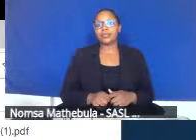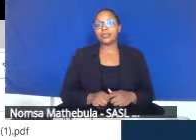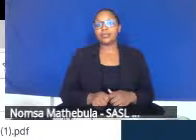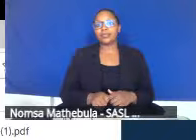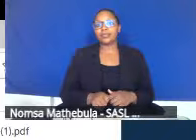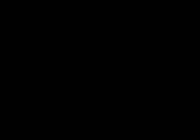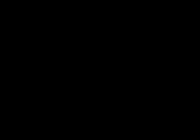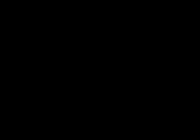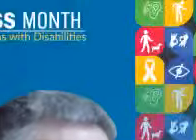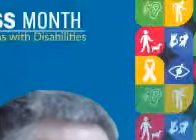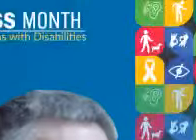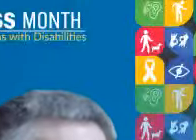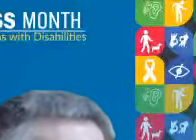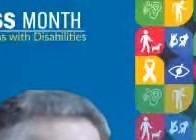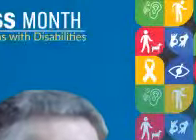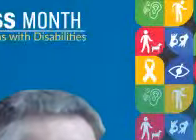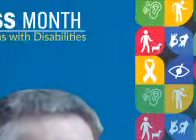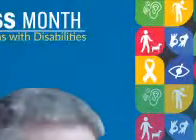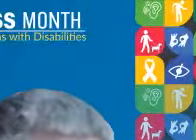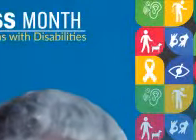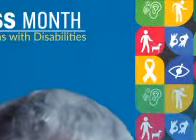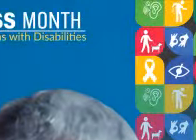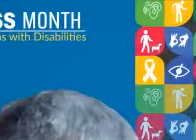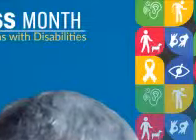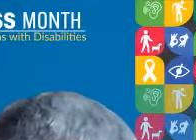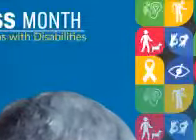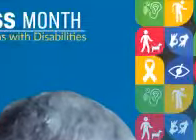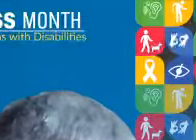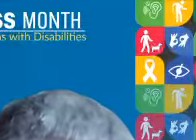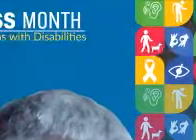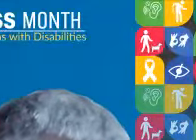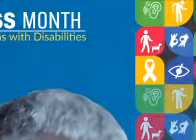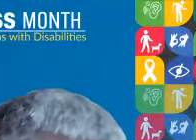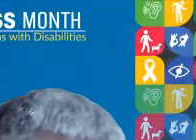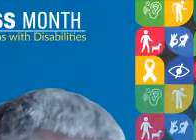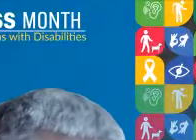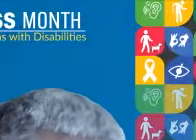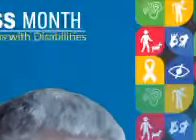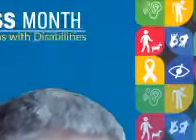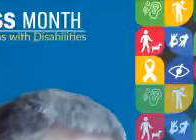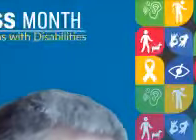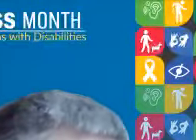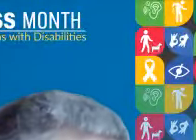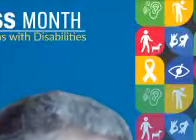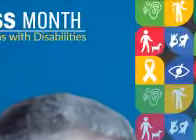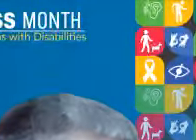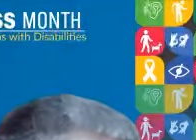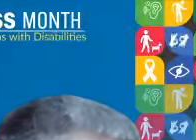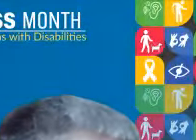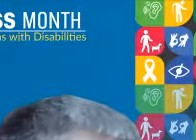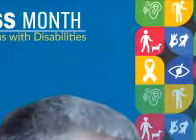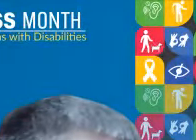stop sharing. And then I'll share again.